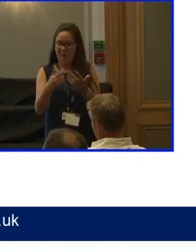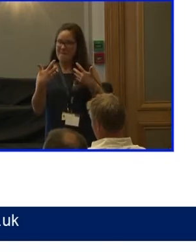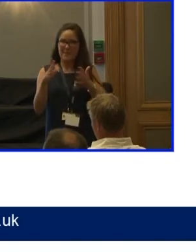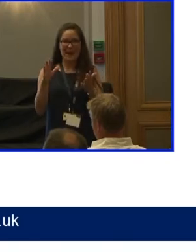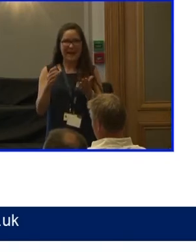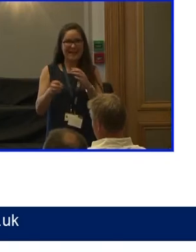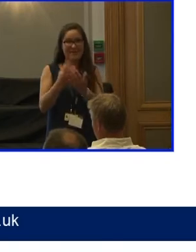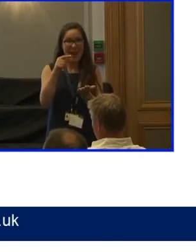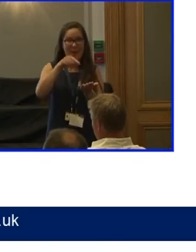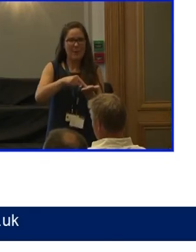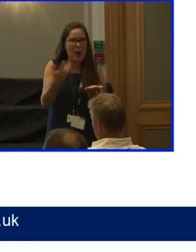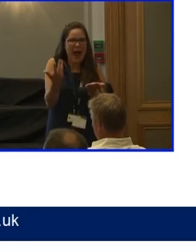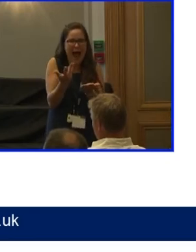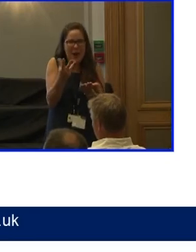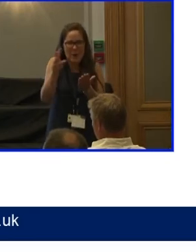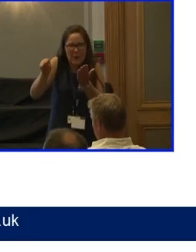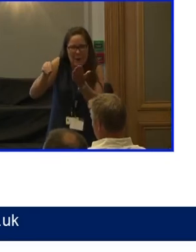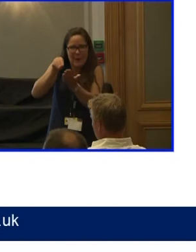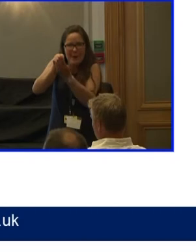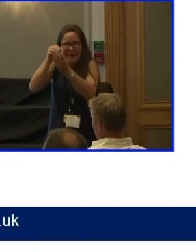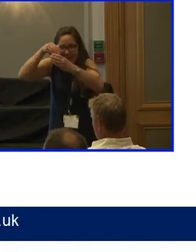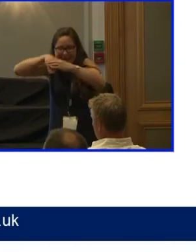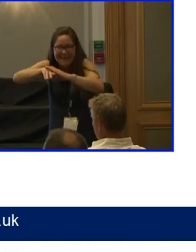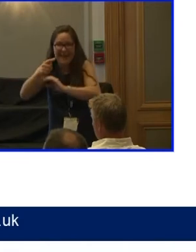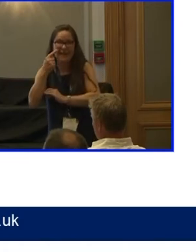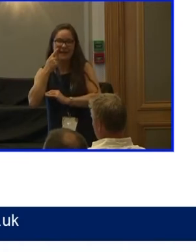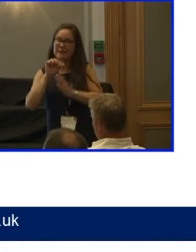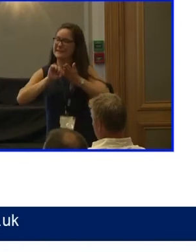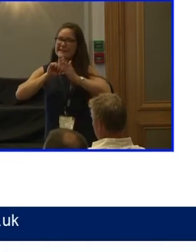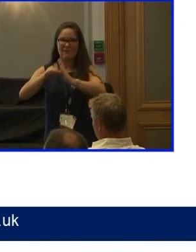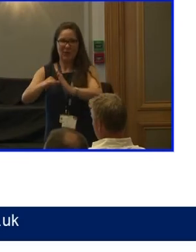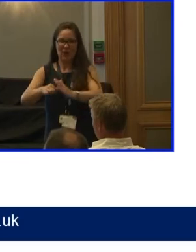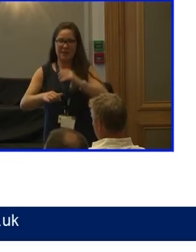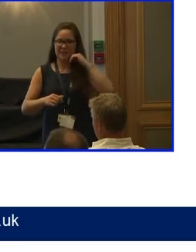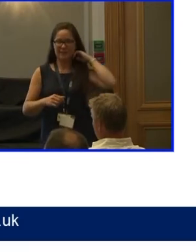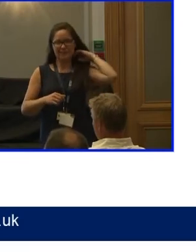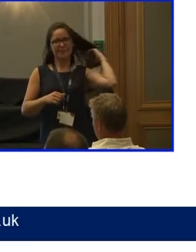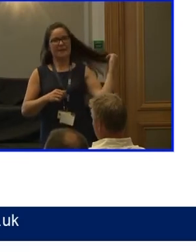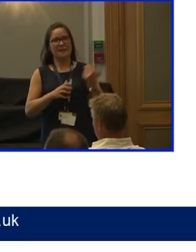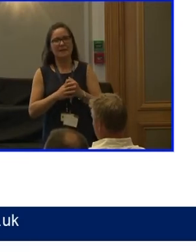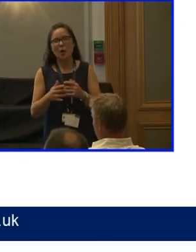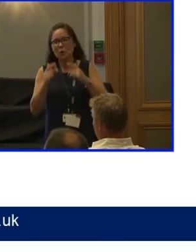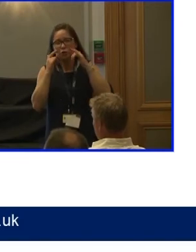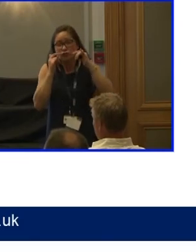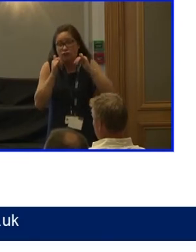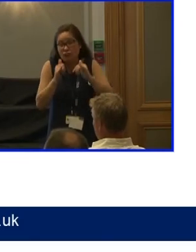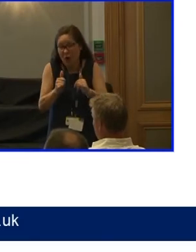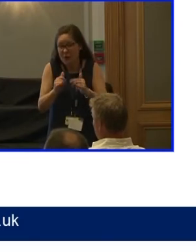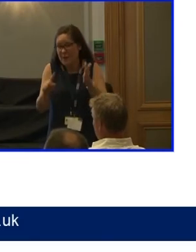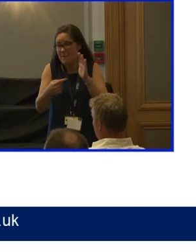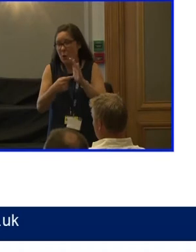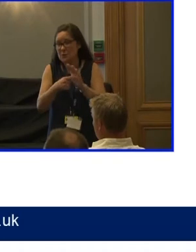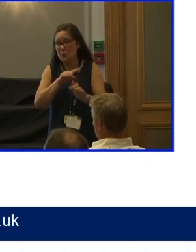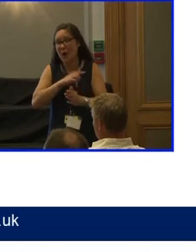which is proving to be more difficult. And it, sort of trials will also help to innovate in outcome measures. So on